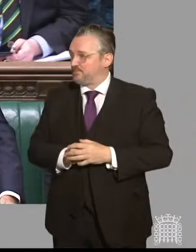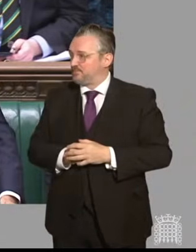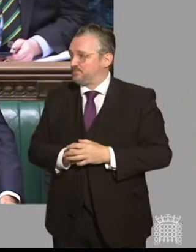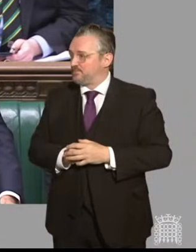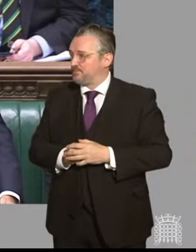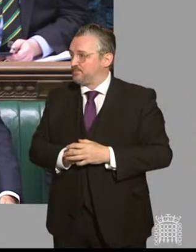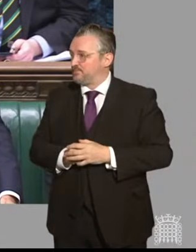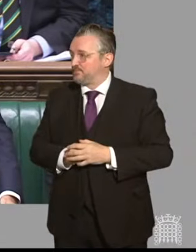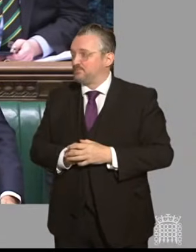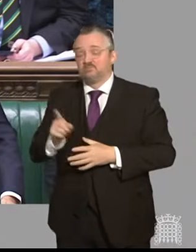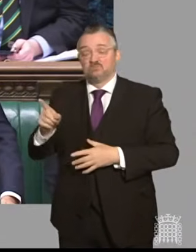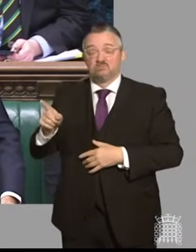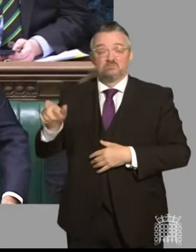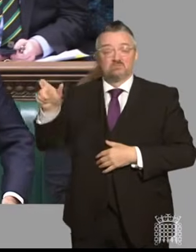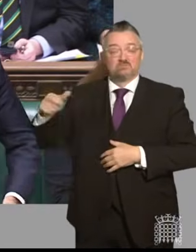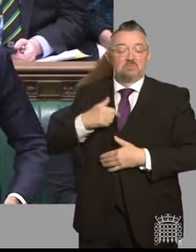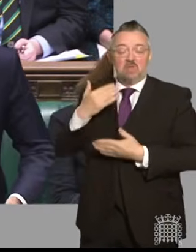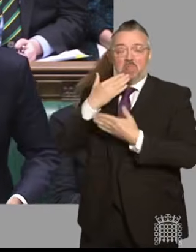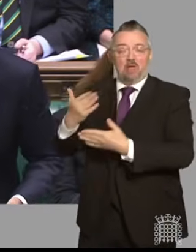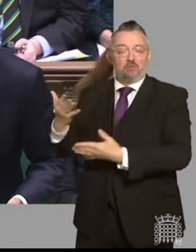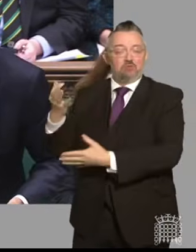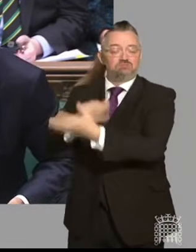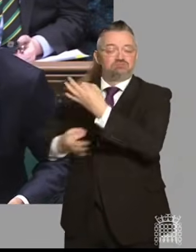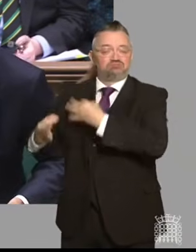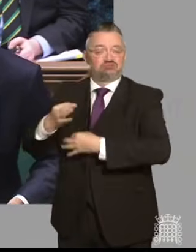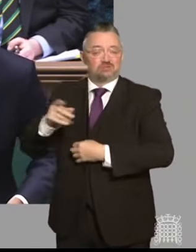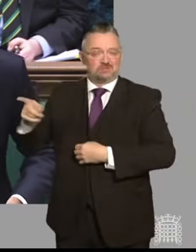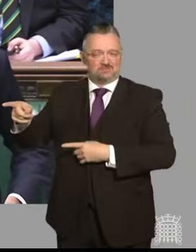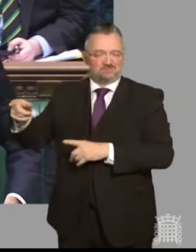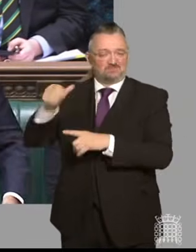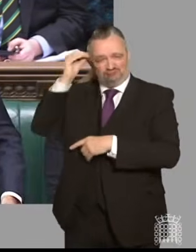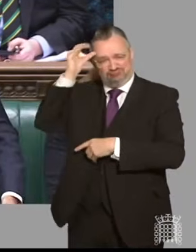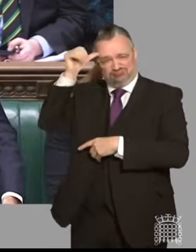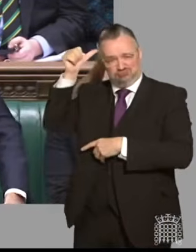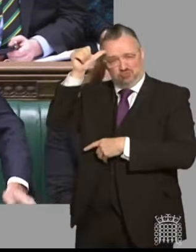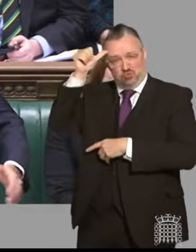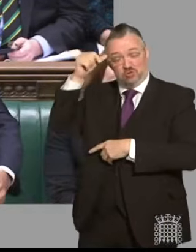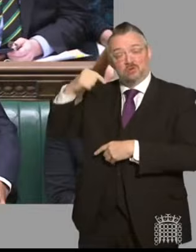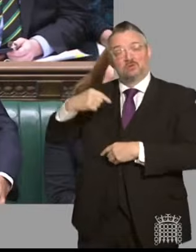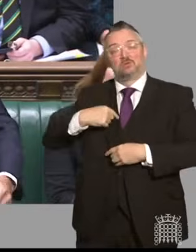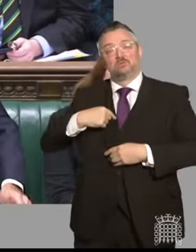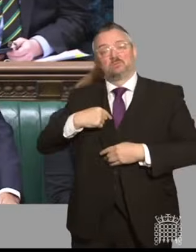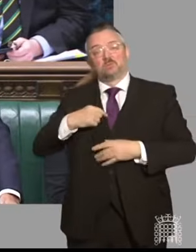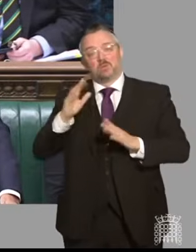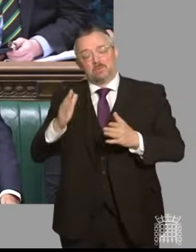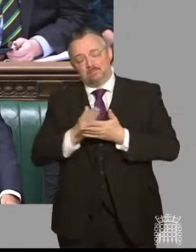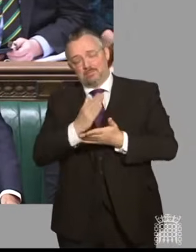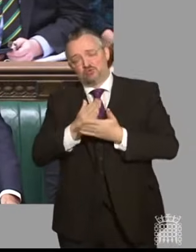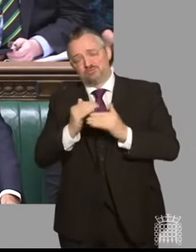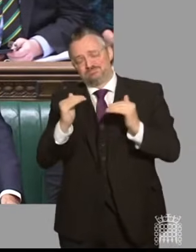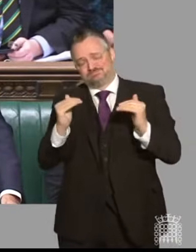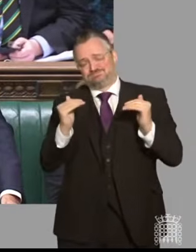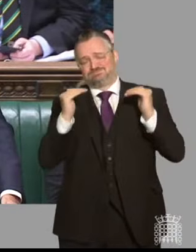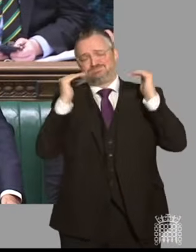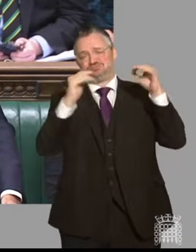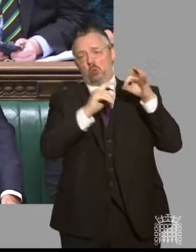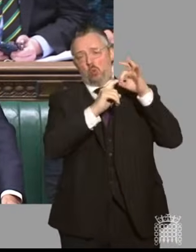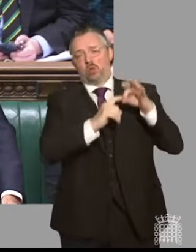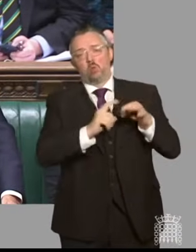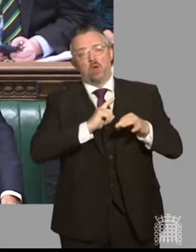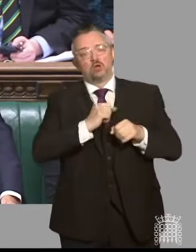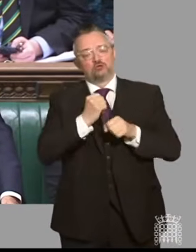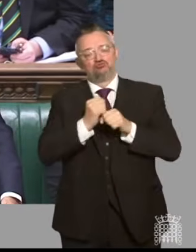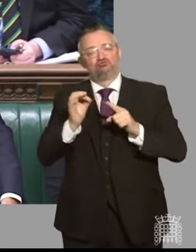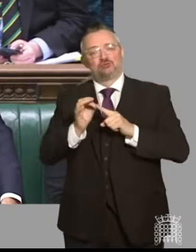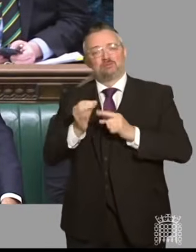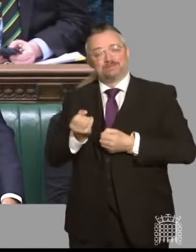authority. Now, he knows that we do have high standards to ensure that GPs must provide services from premises that meet all the criteria required, but